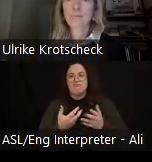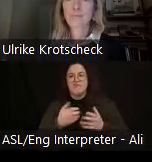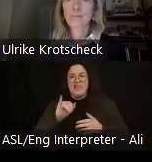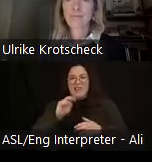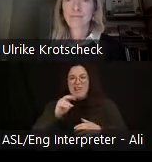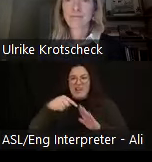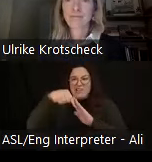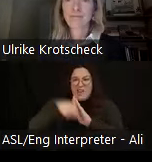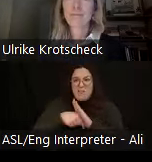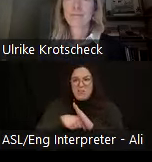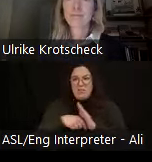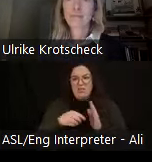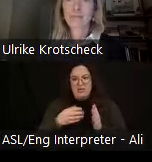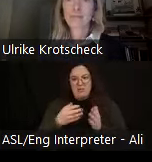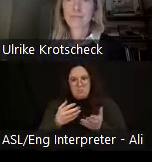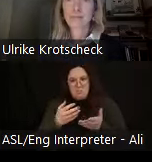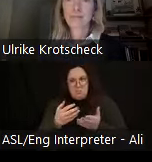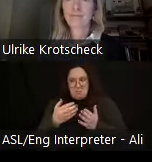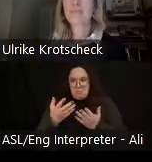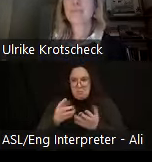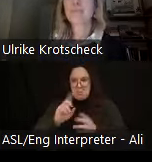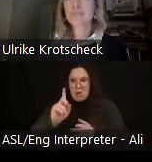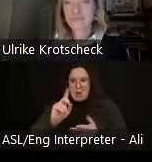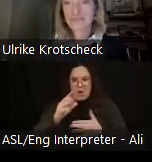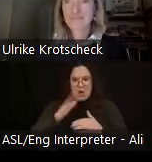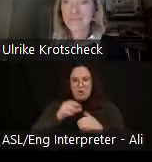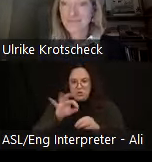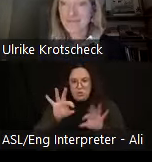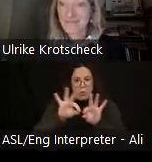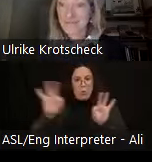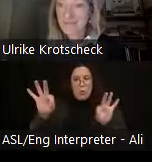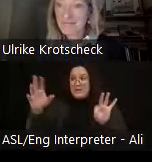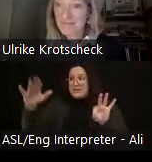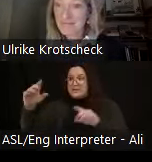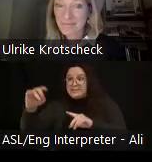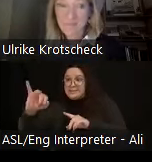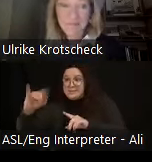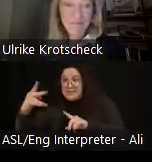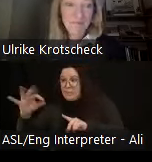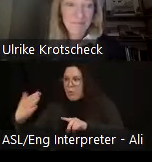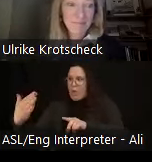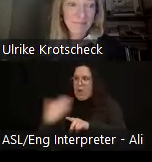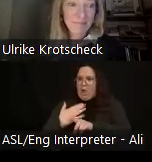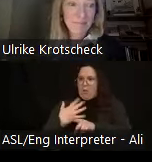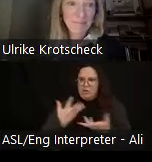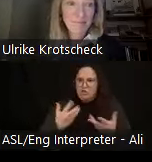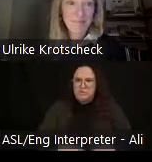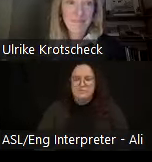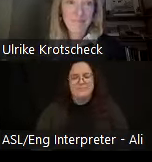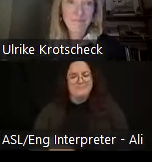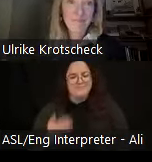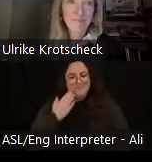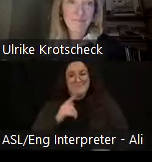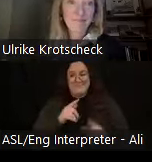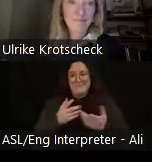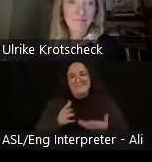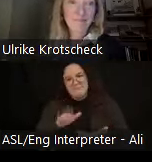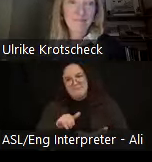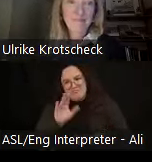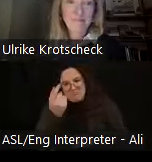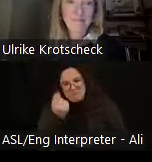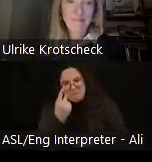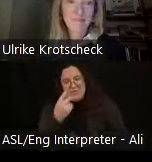found ink at the tip of these tools? So there are things you can do, but those are, you know, provided you find an object that is well